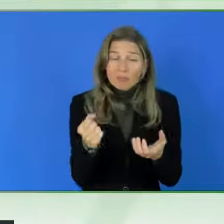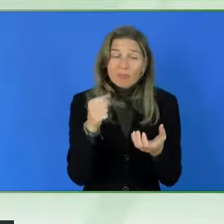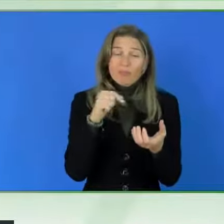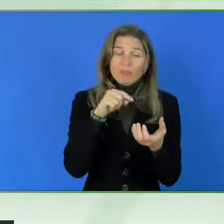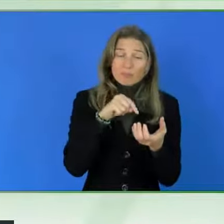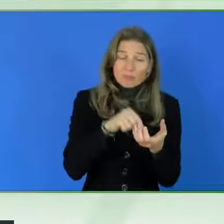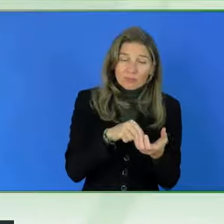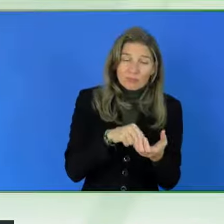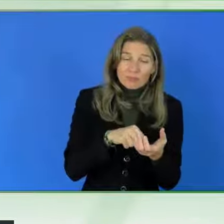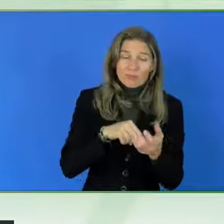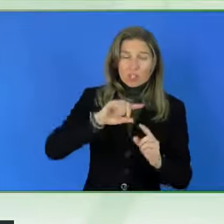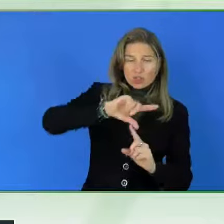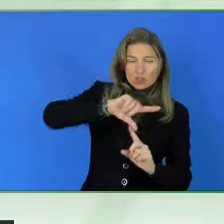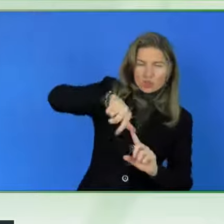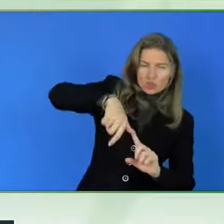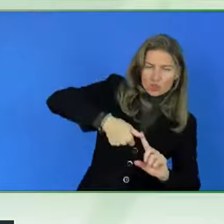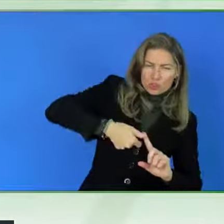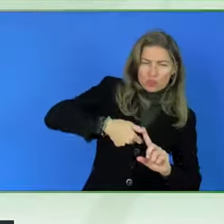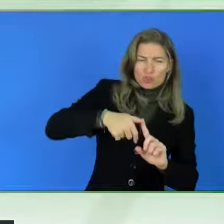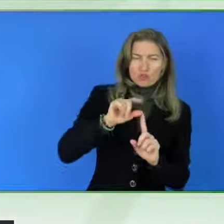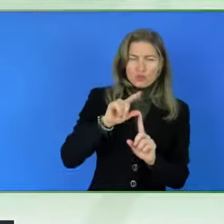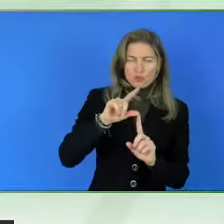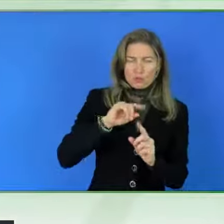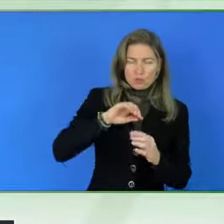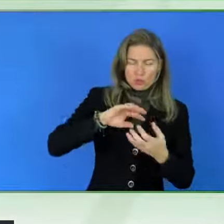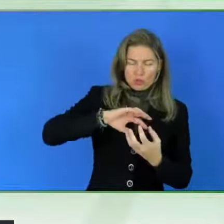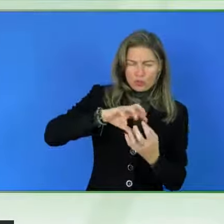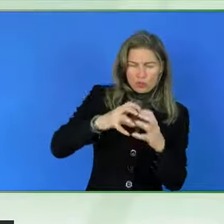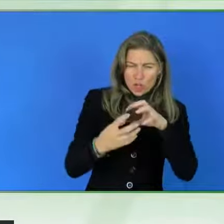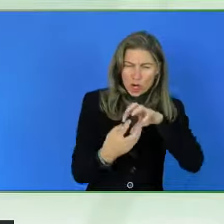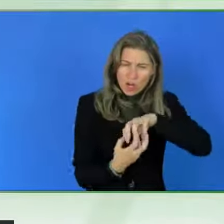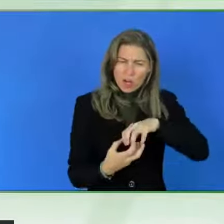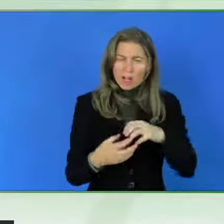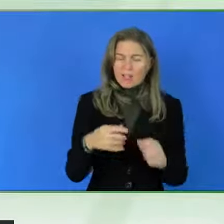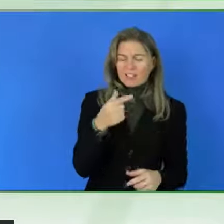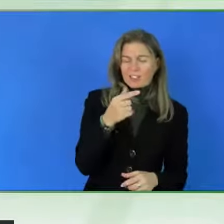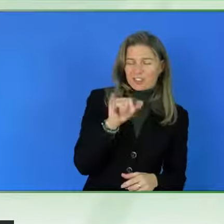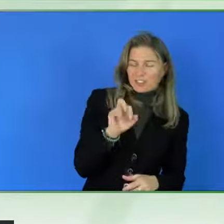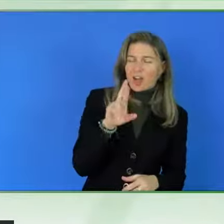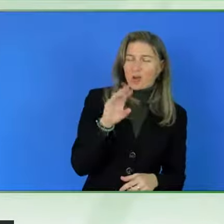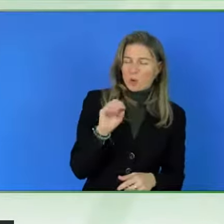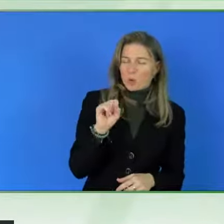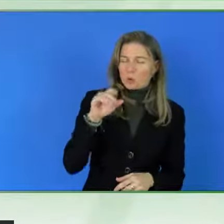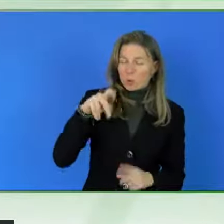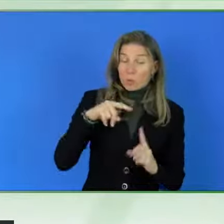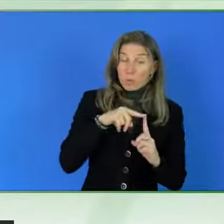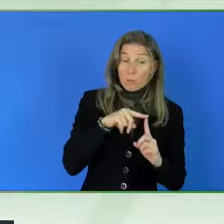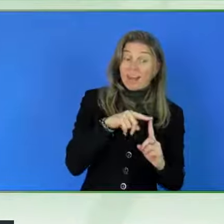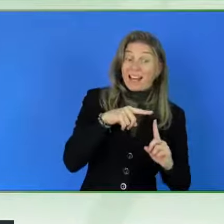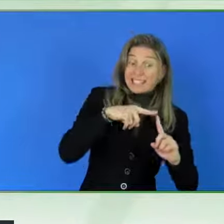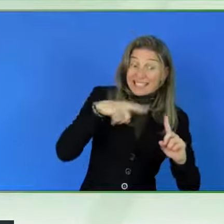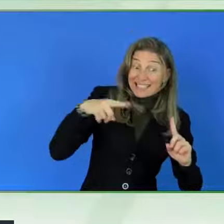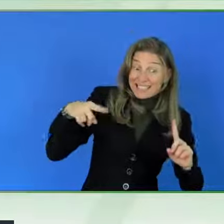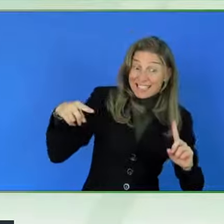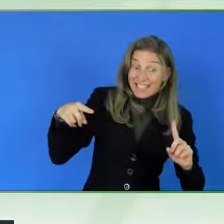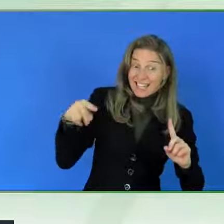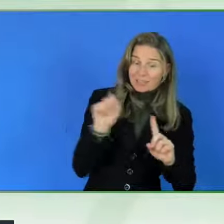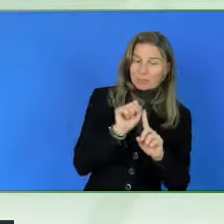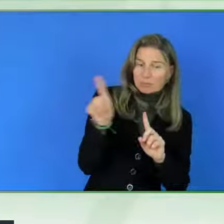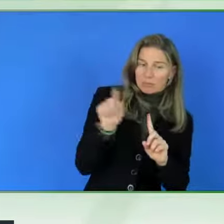gyroscope, and those are sending you constant data feeds about how your phone's